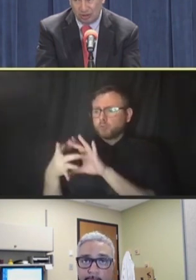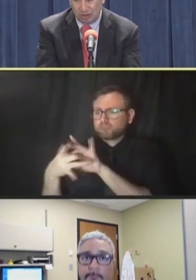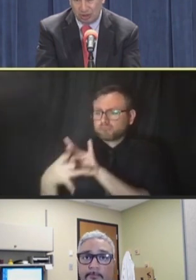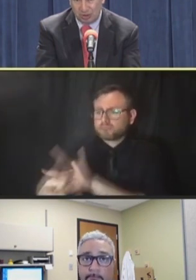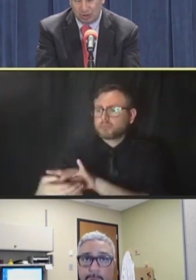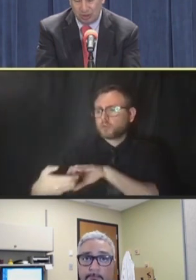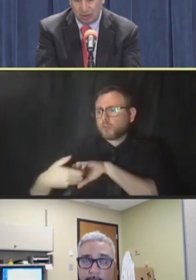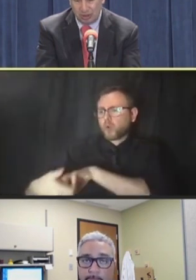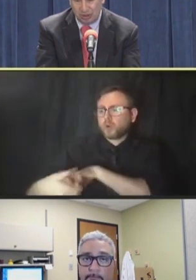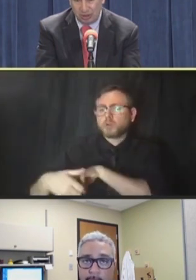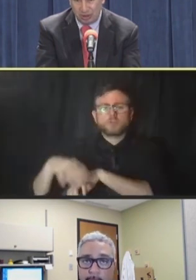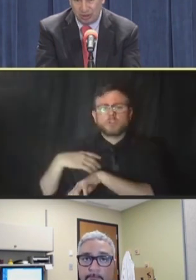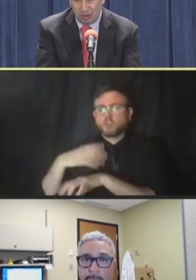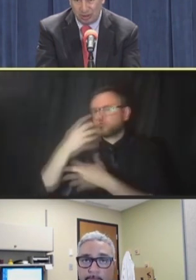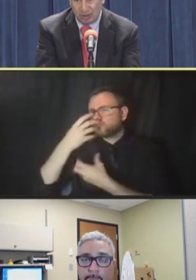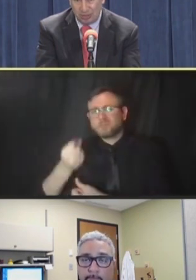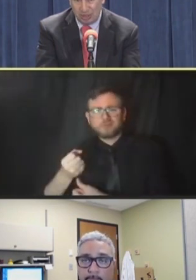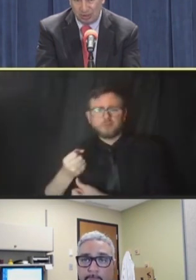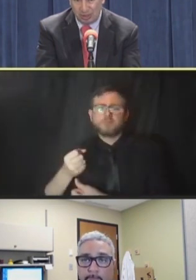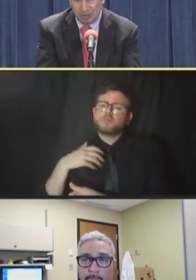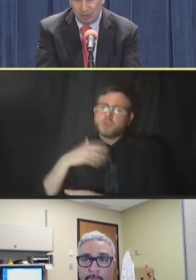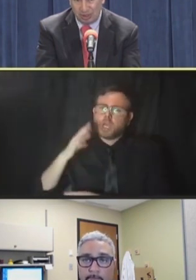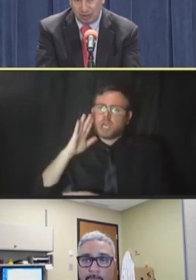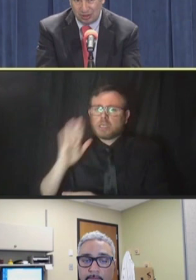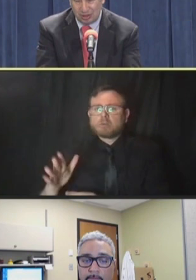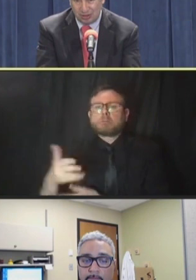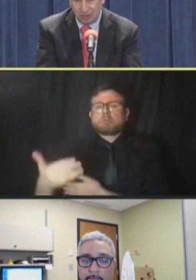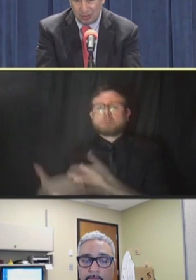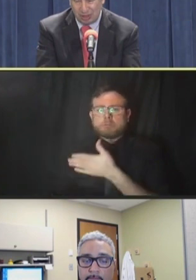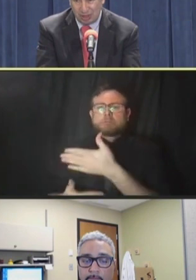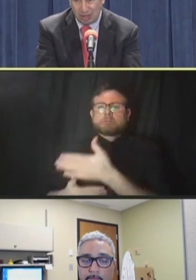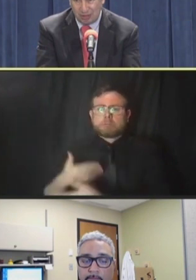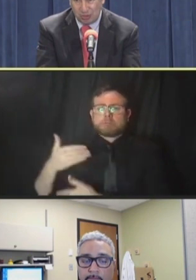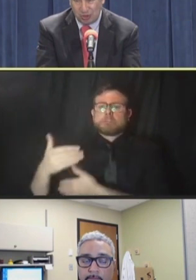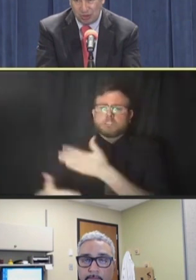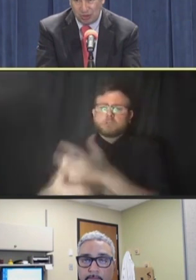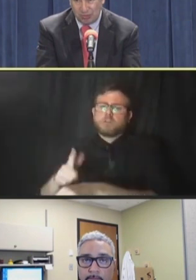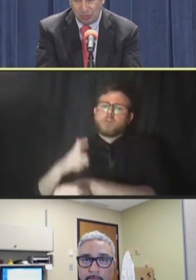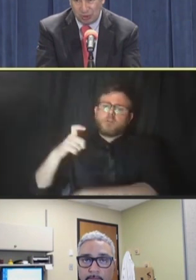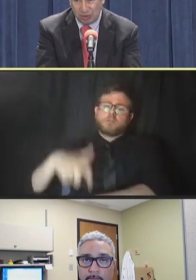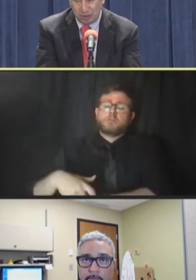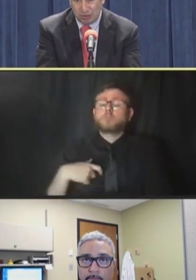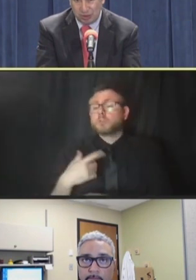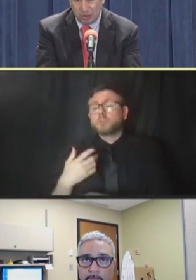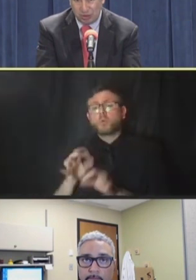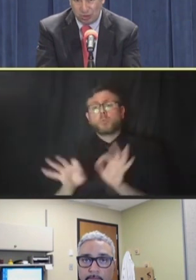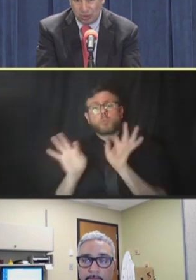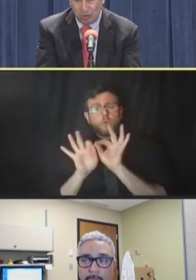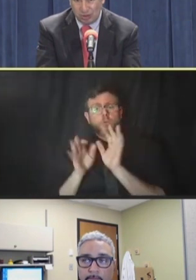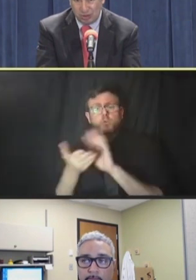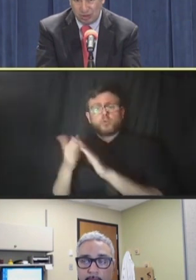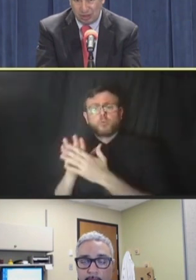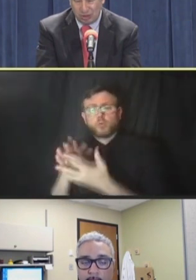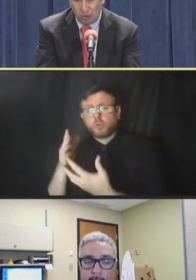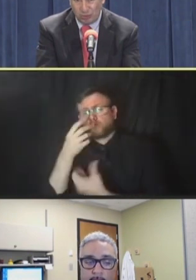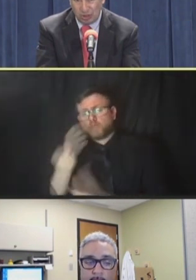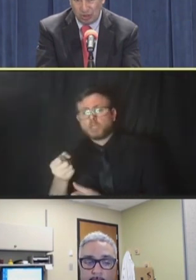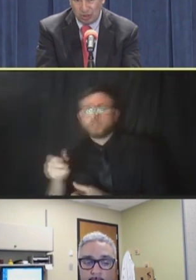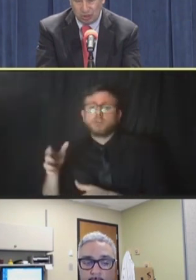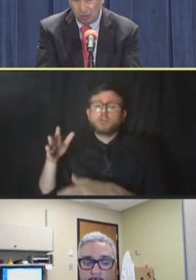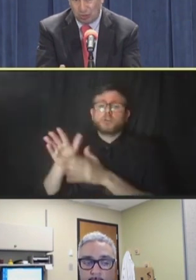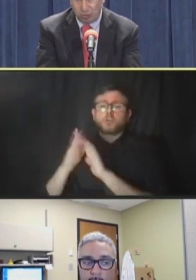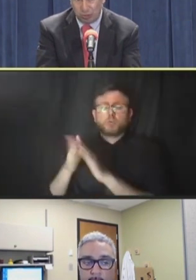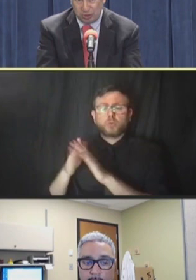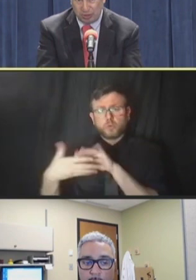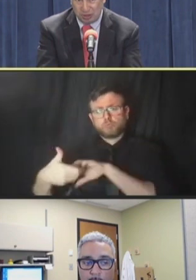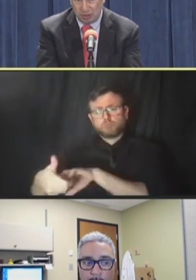a long time. So I think the major lesson there is having community partnerships and community trust that go beyond just, we